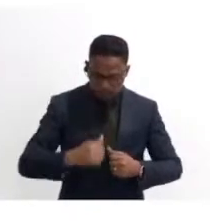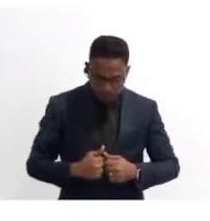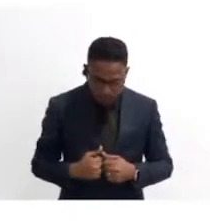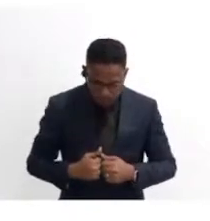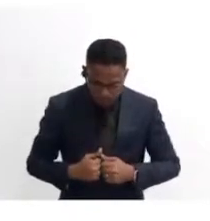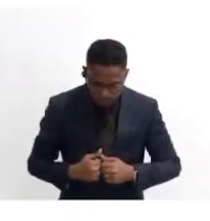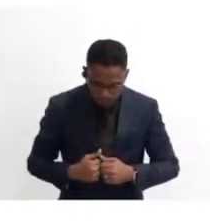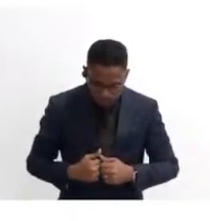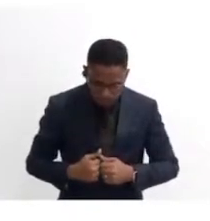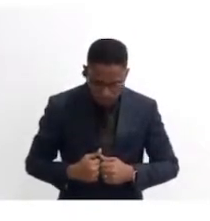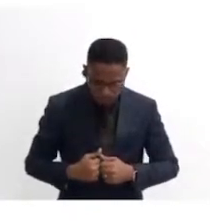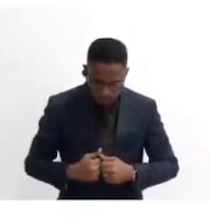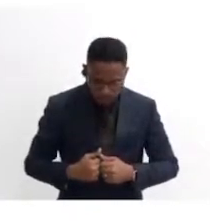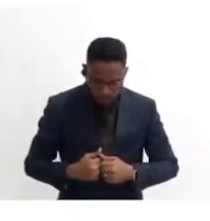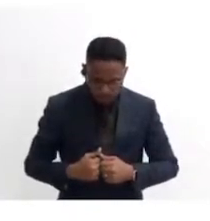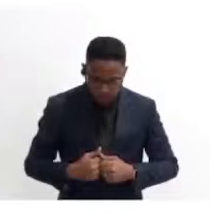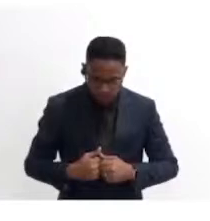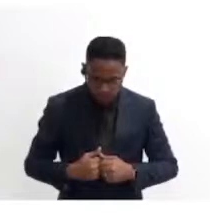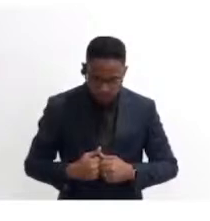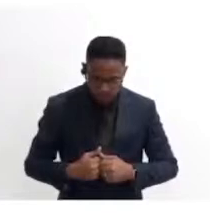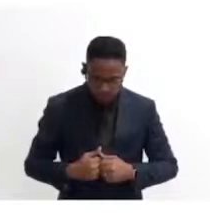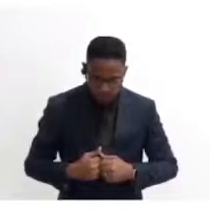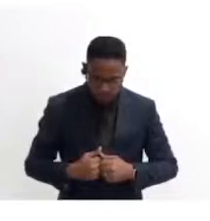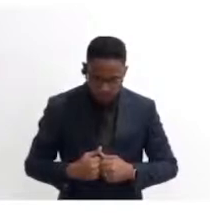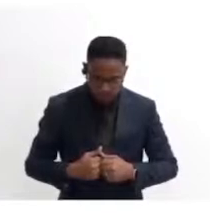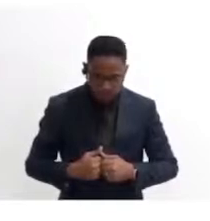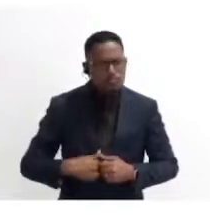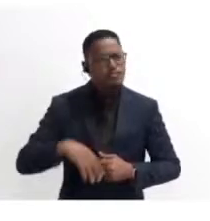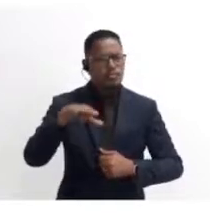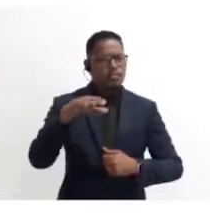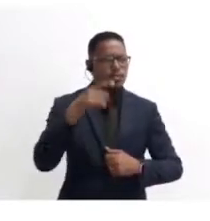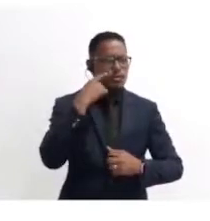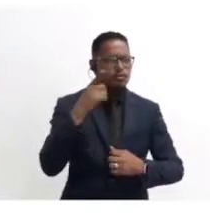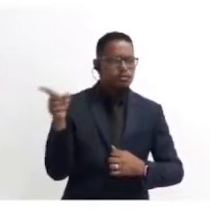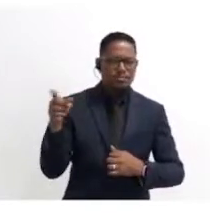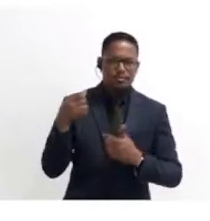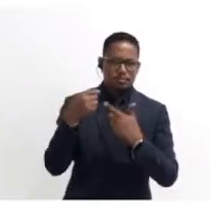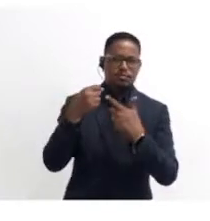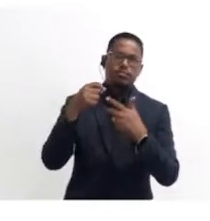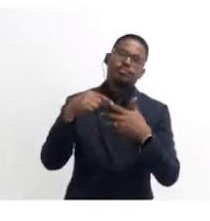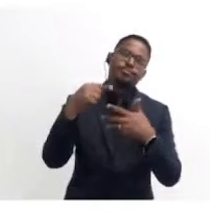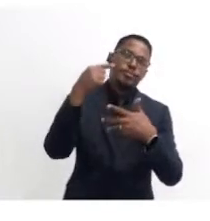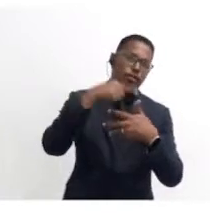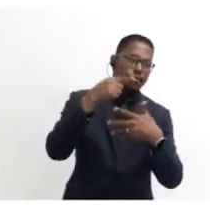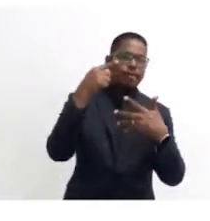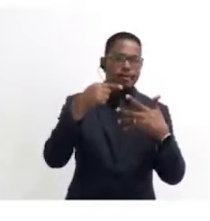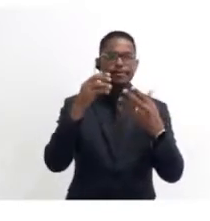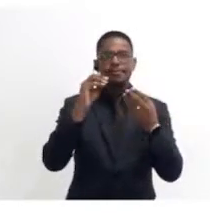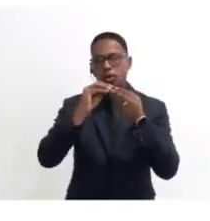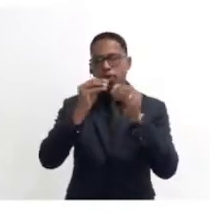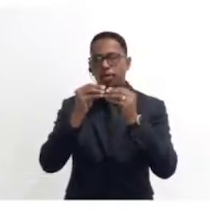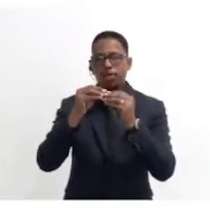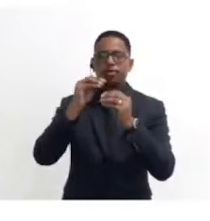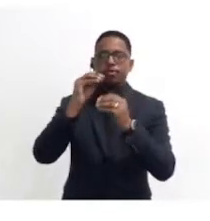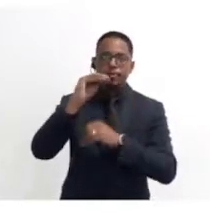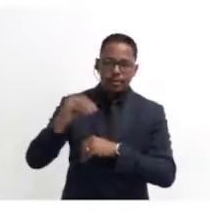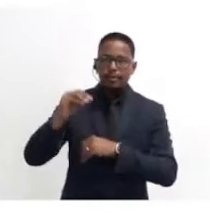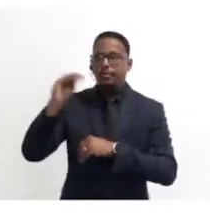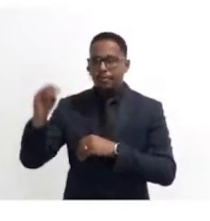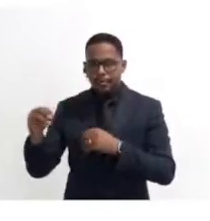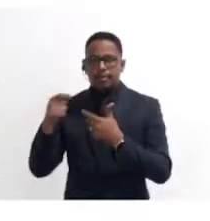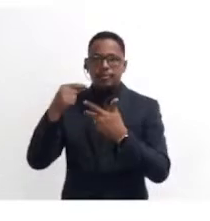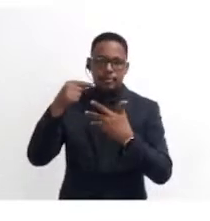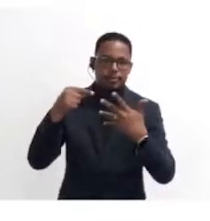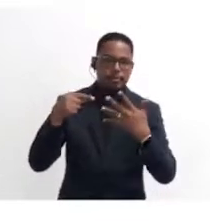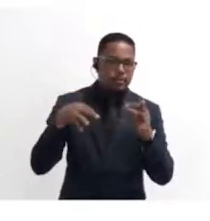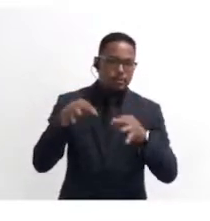I won't go through all this in detail, but let's say, there's